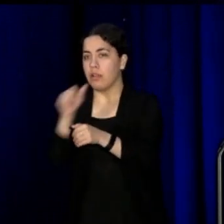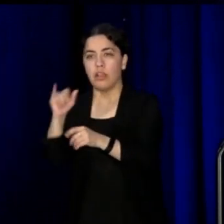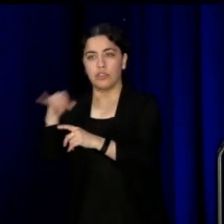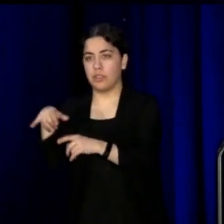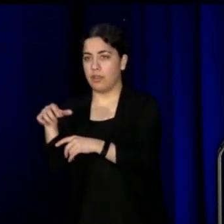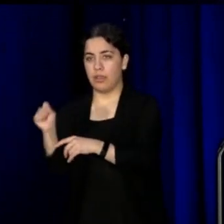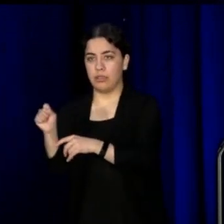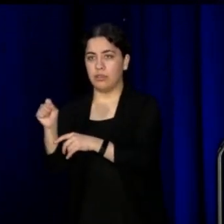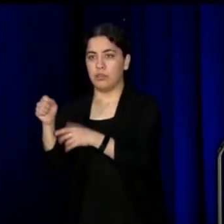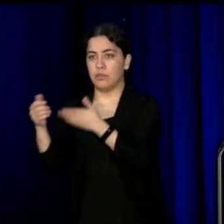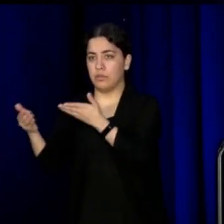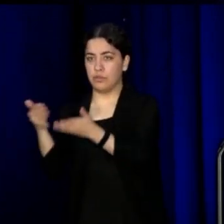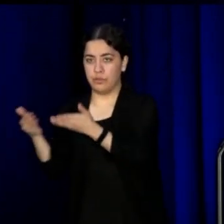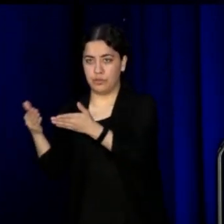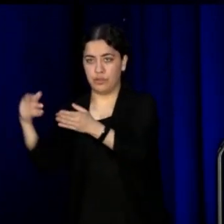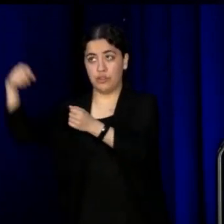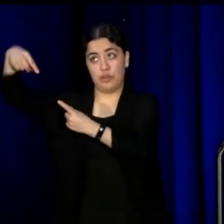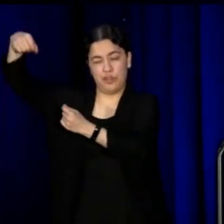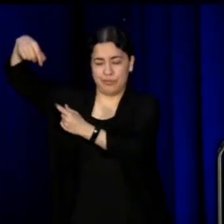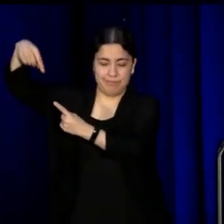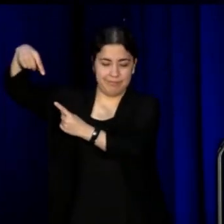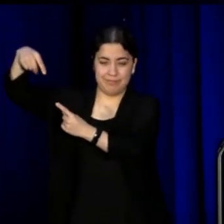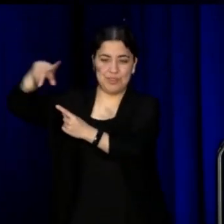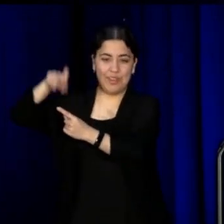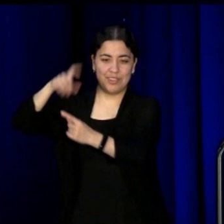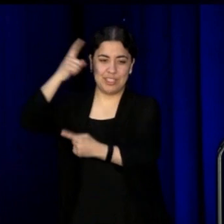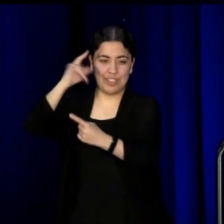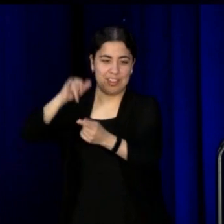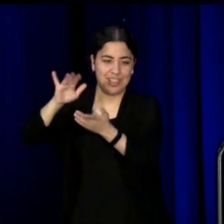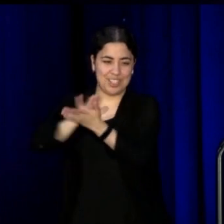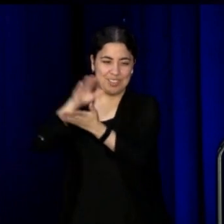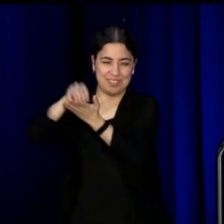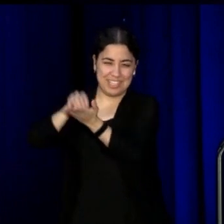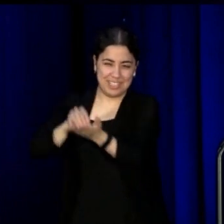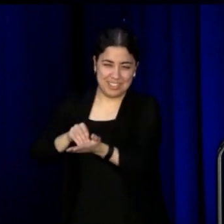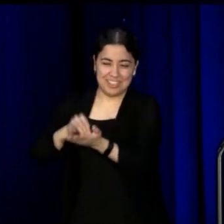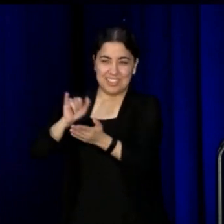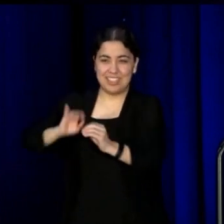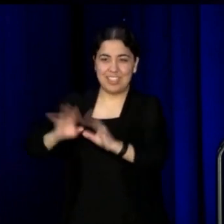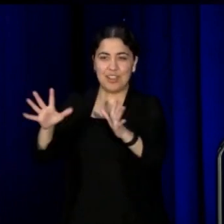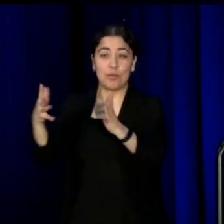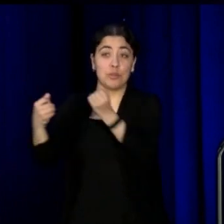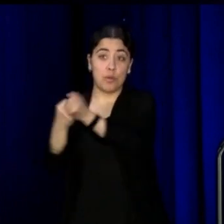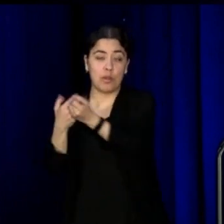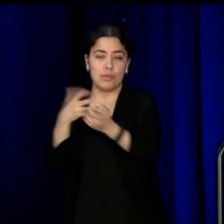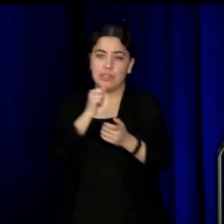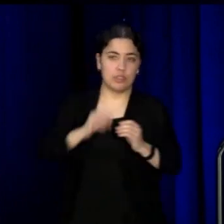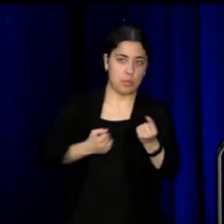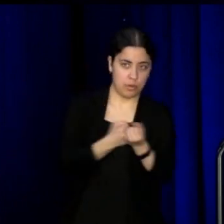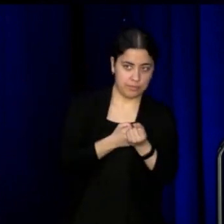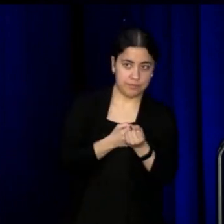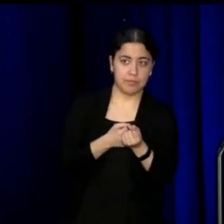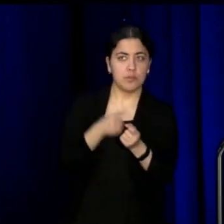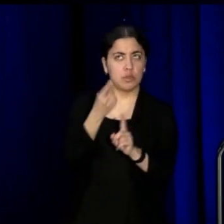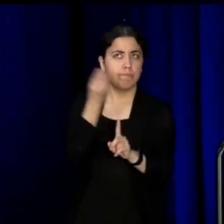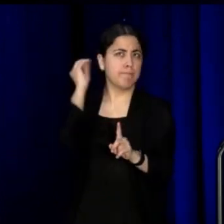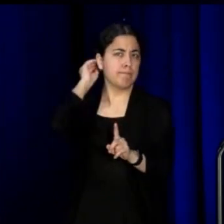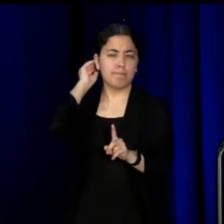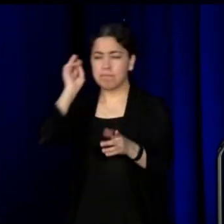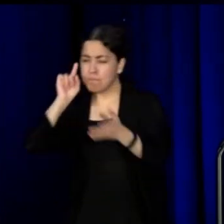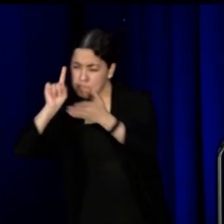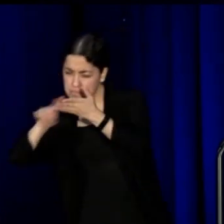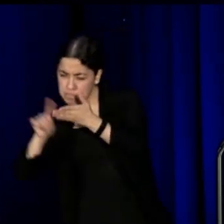So that's something that you have to consider. The documentation on the website is clear on what's supported and what is not. So you can take a look about